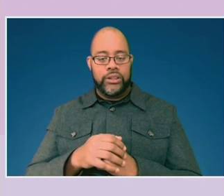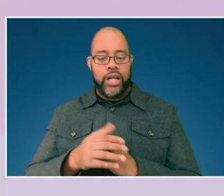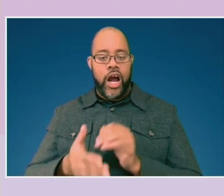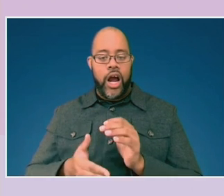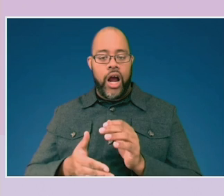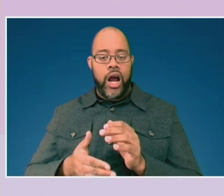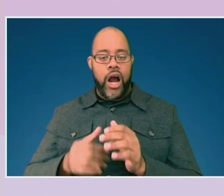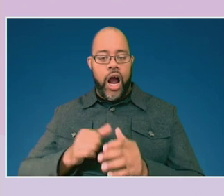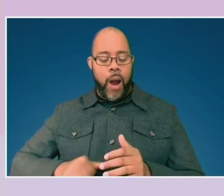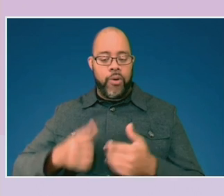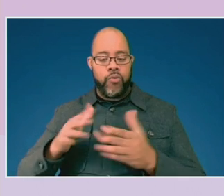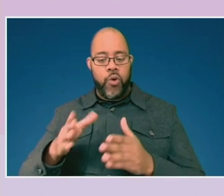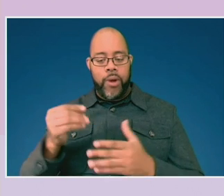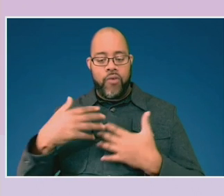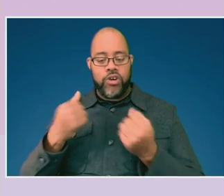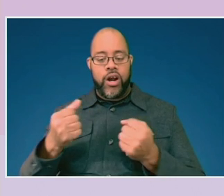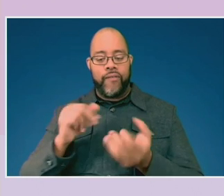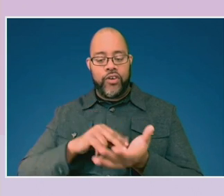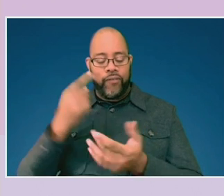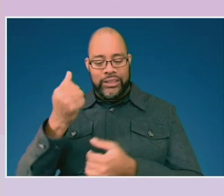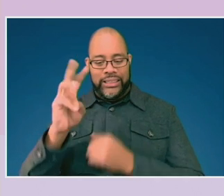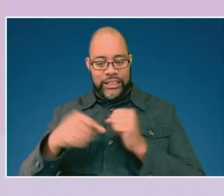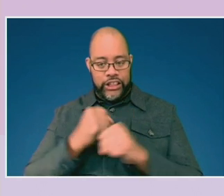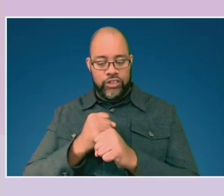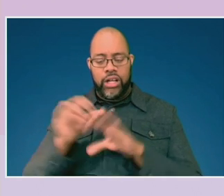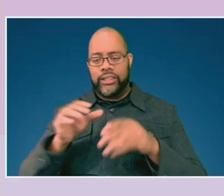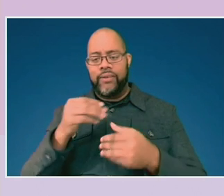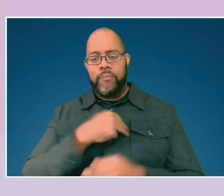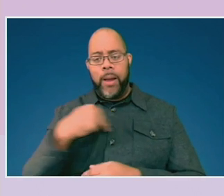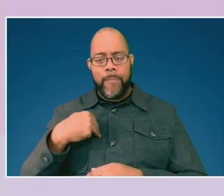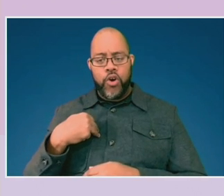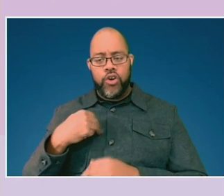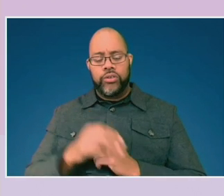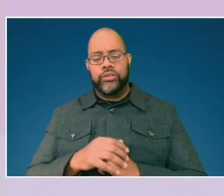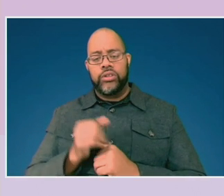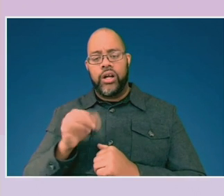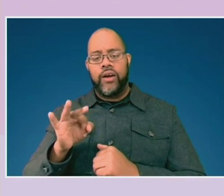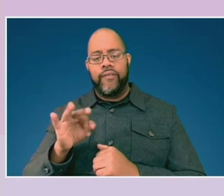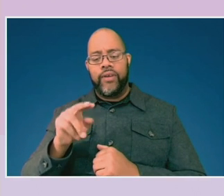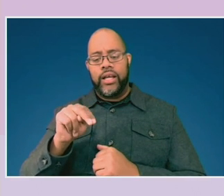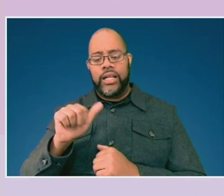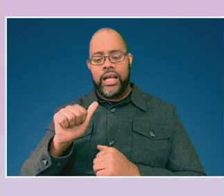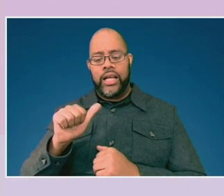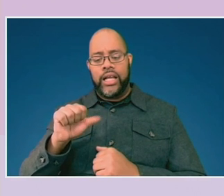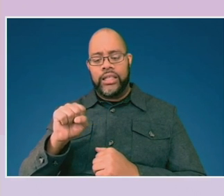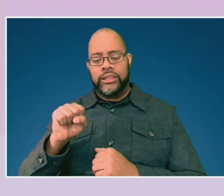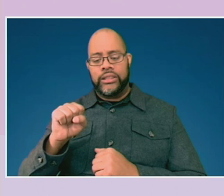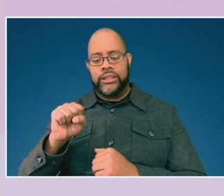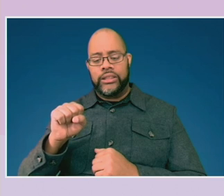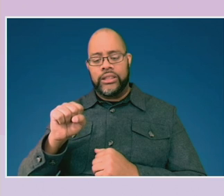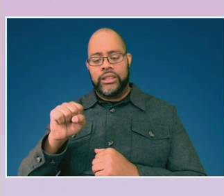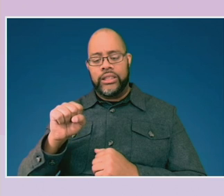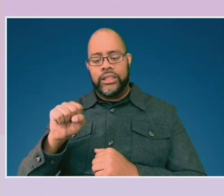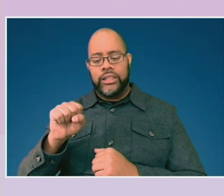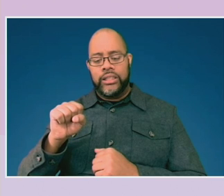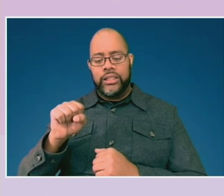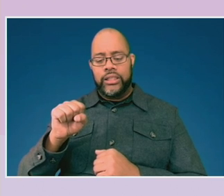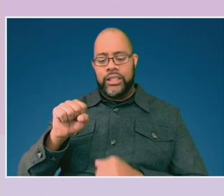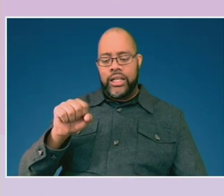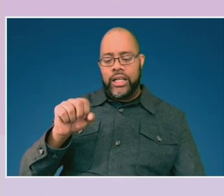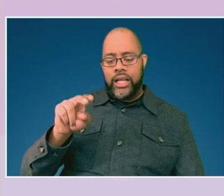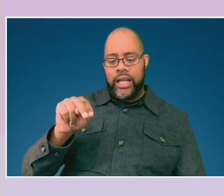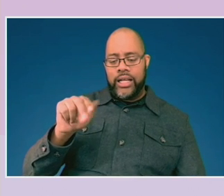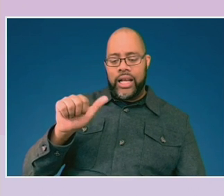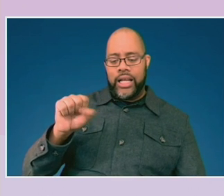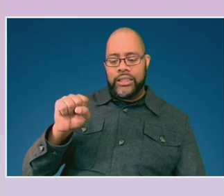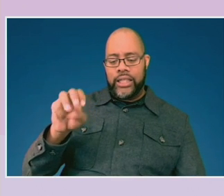for 16 years. She's an active member of NASN and NMSNA, which are the school